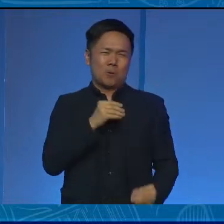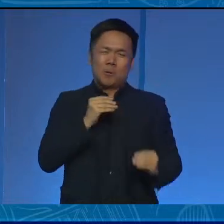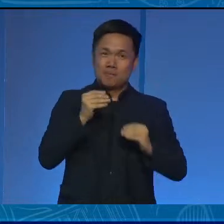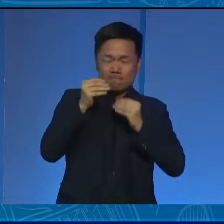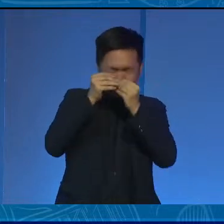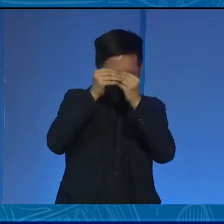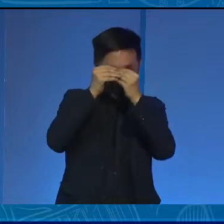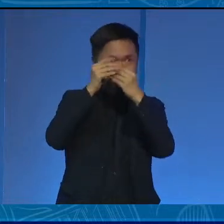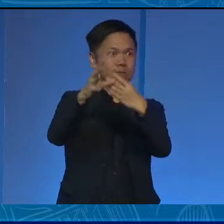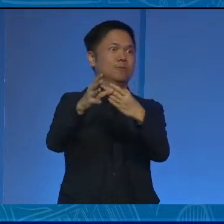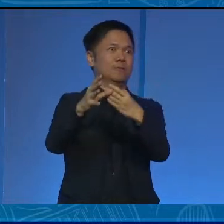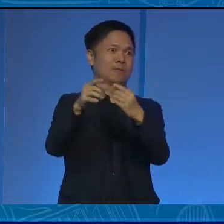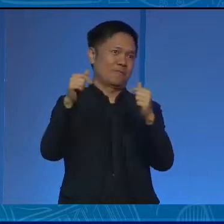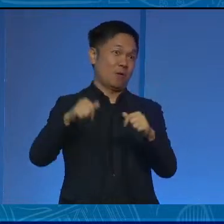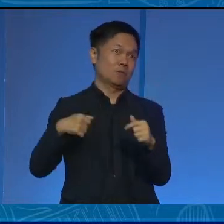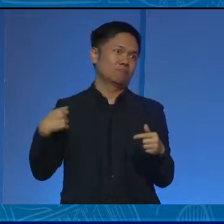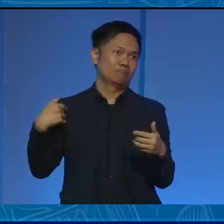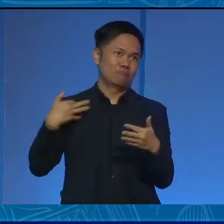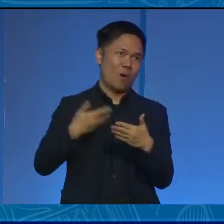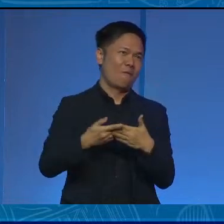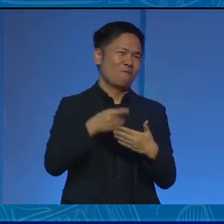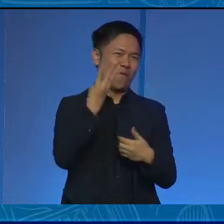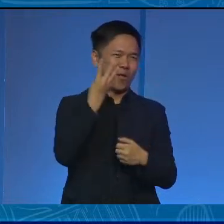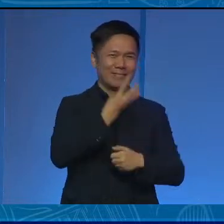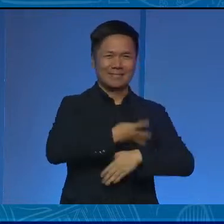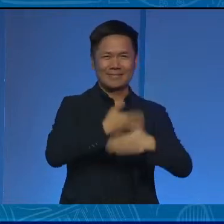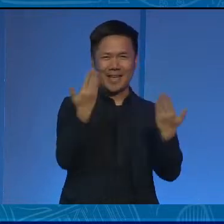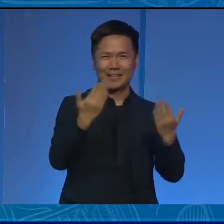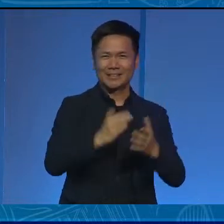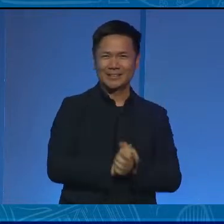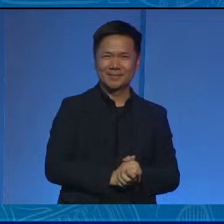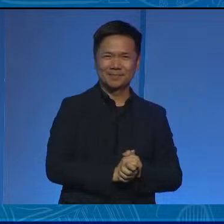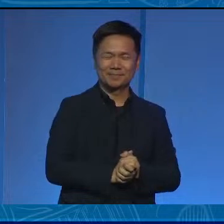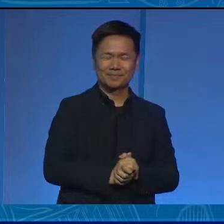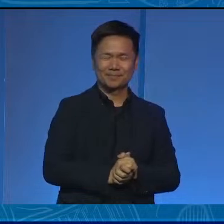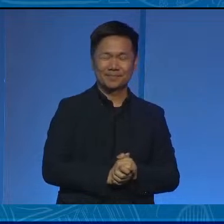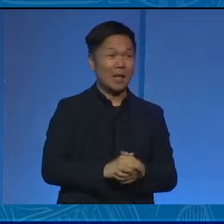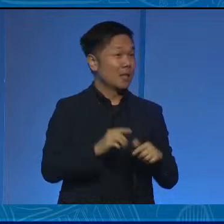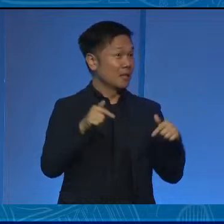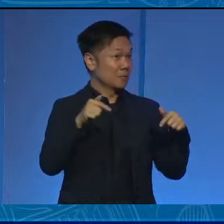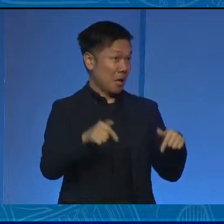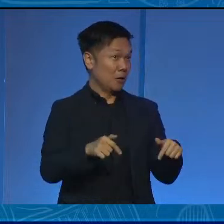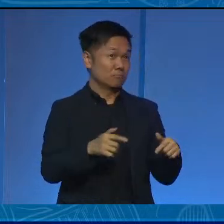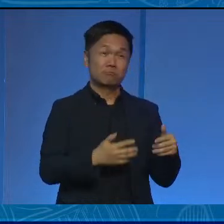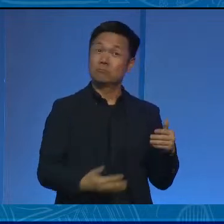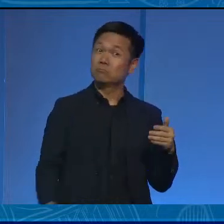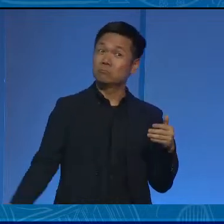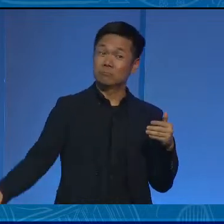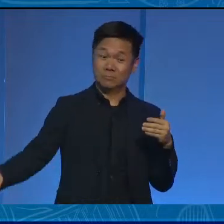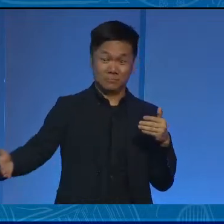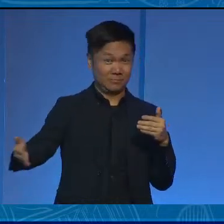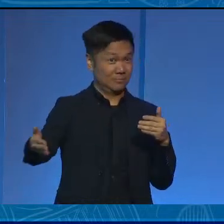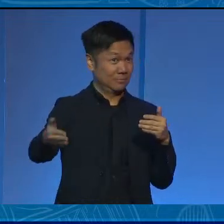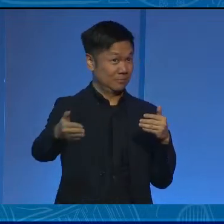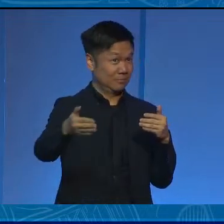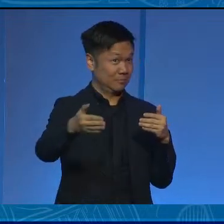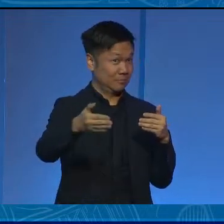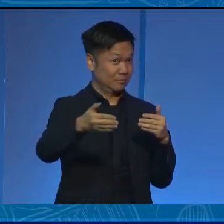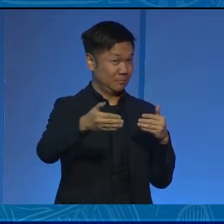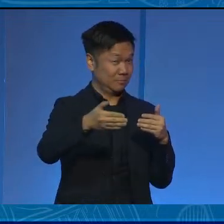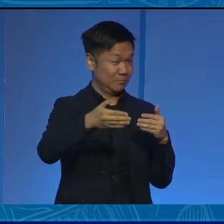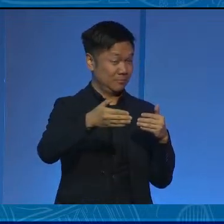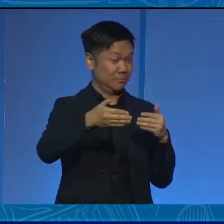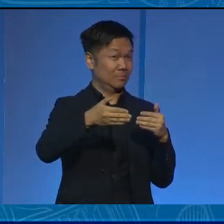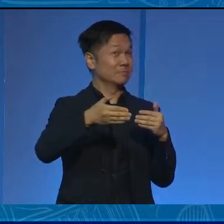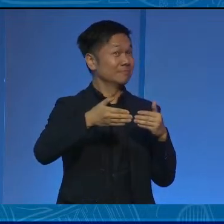last few days. As we come to the close of this conference, I want